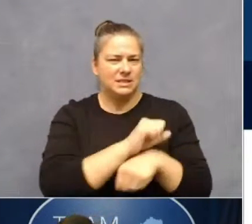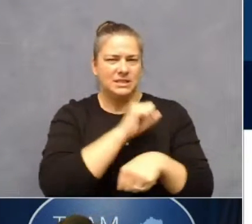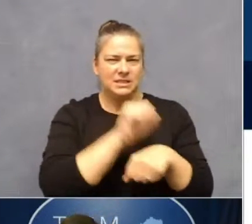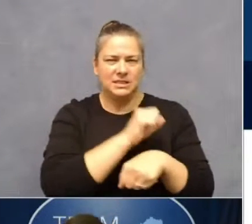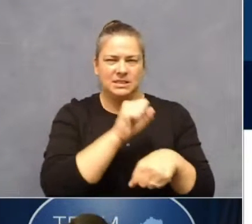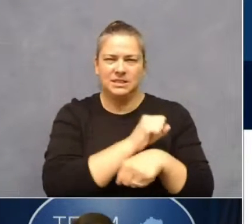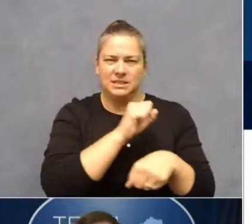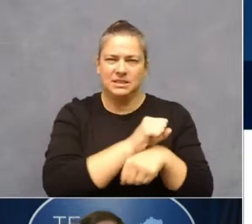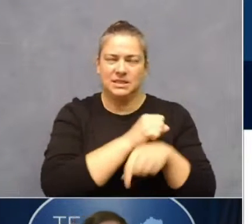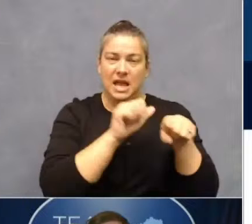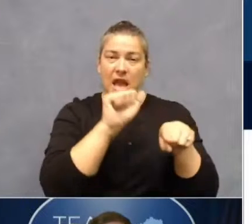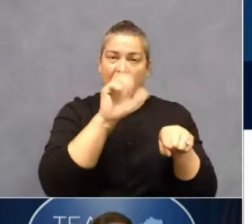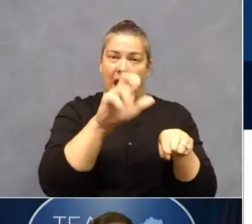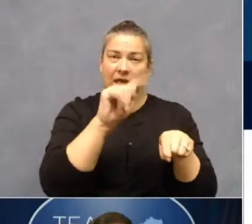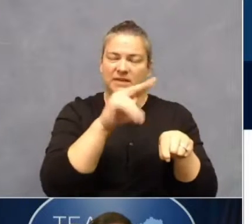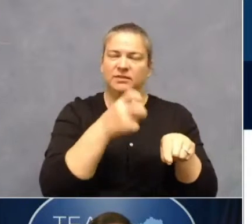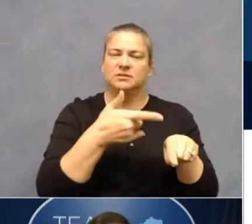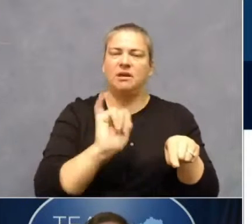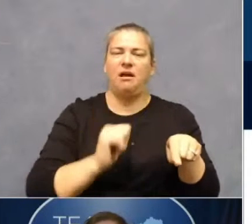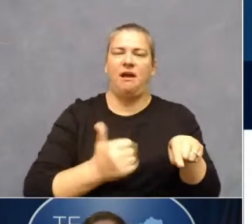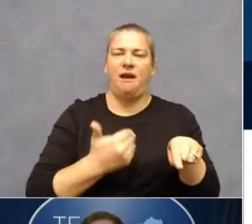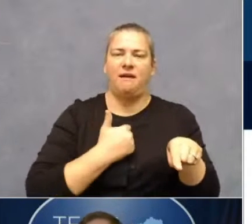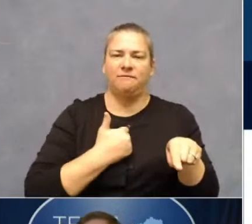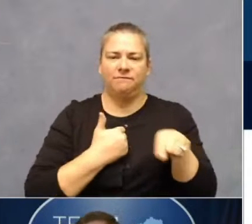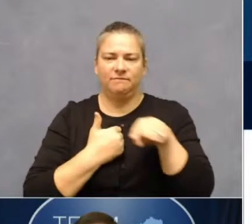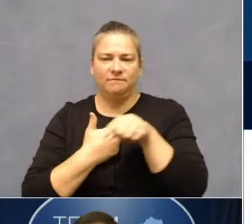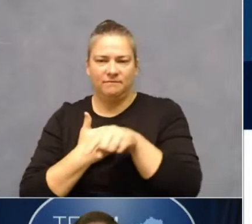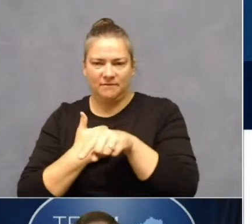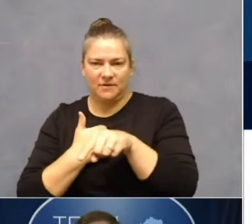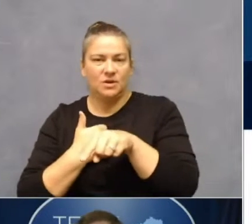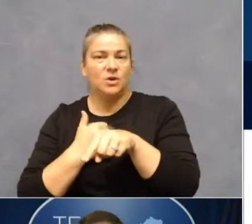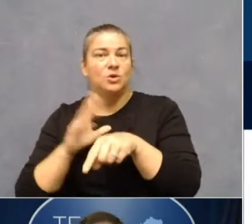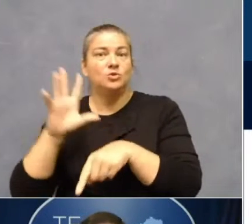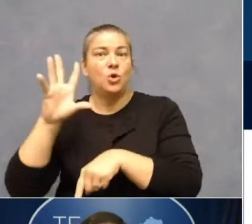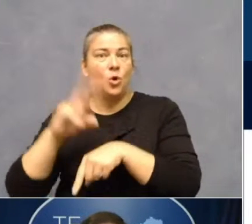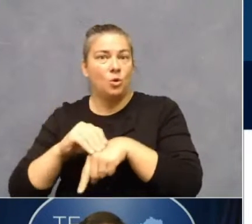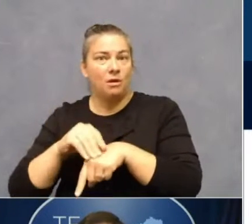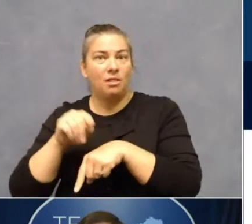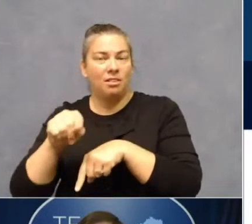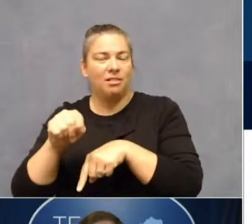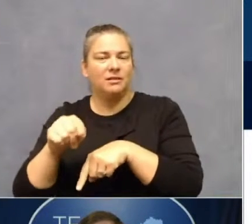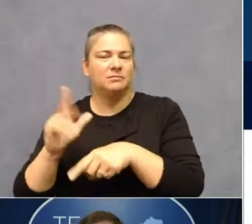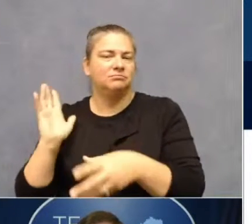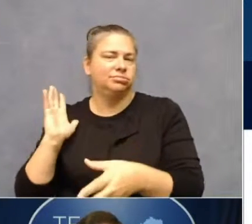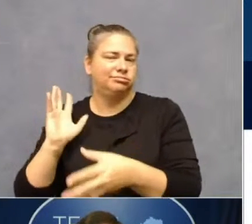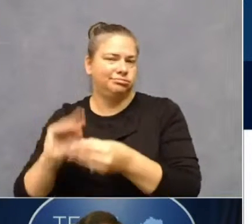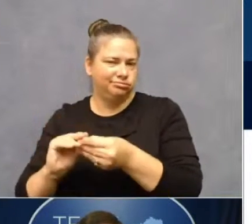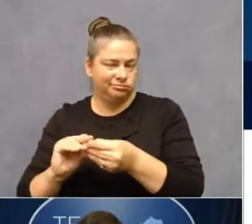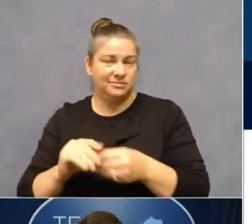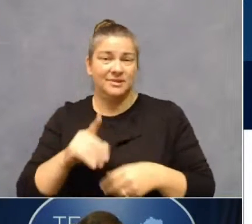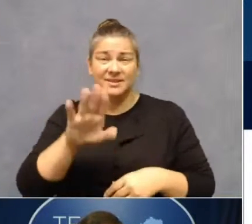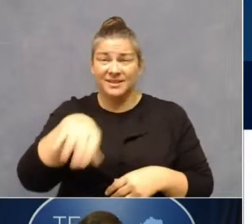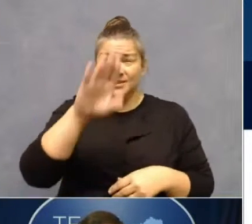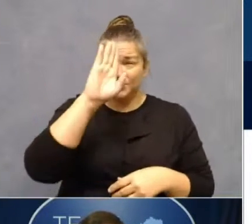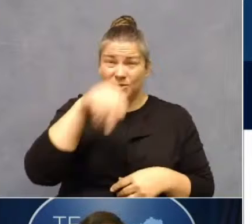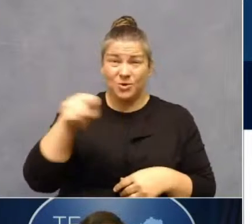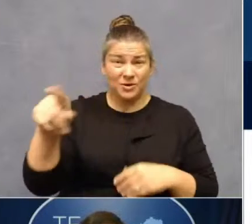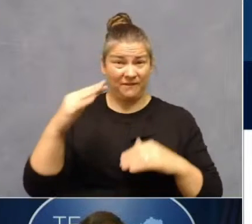but let's just be clear. There is no barrier that we can set up at the doors of these